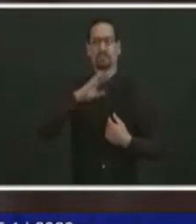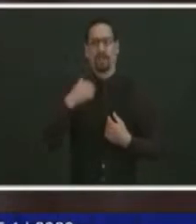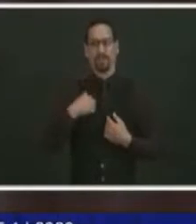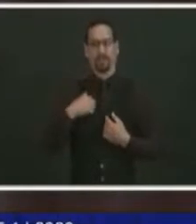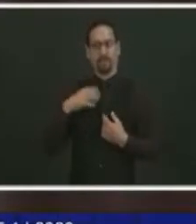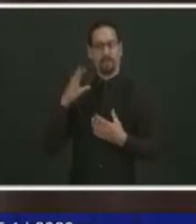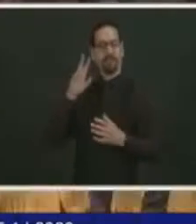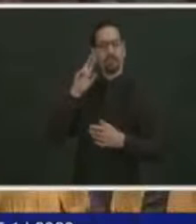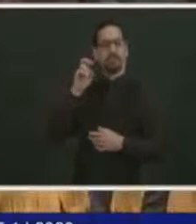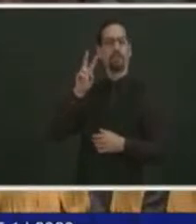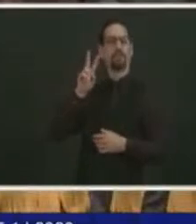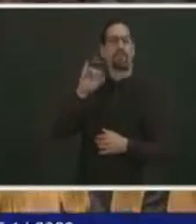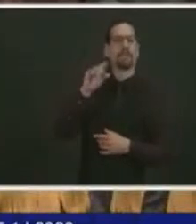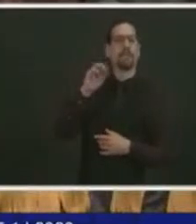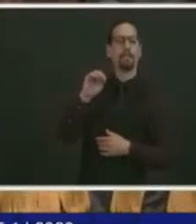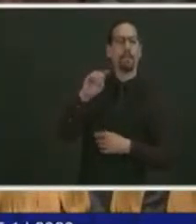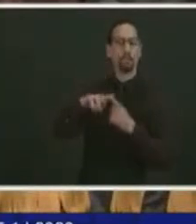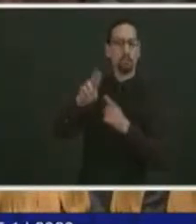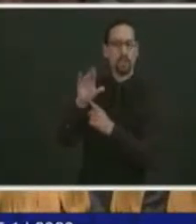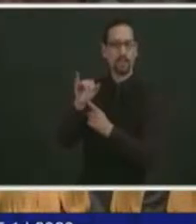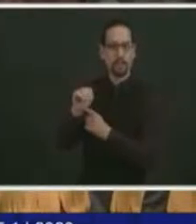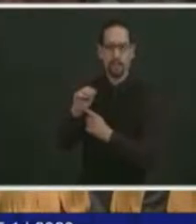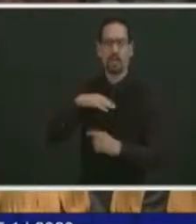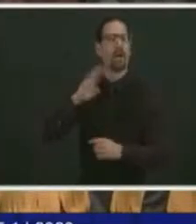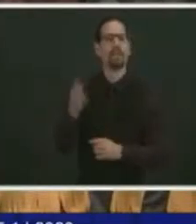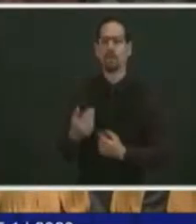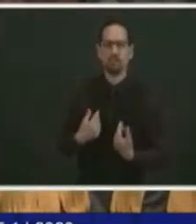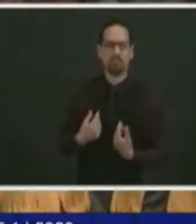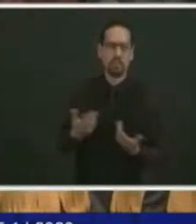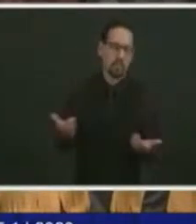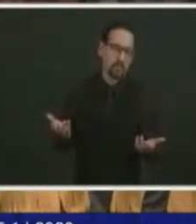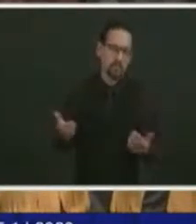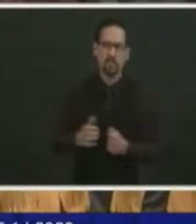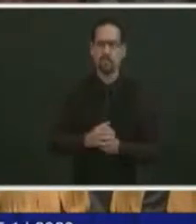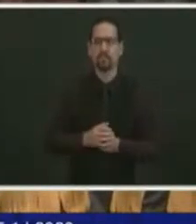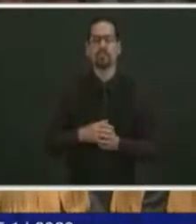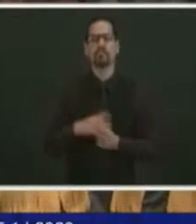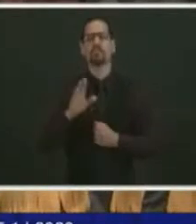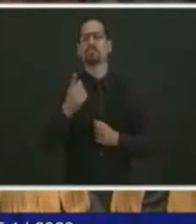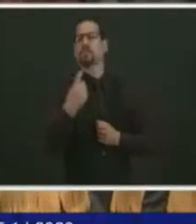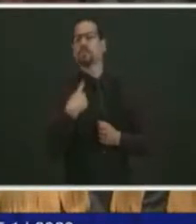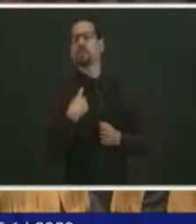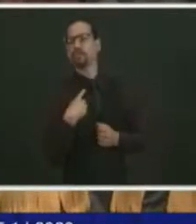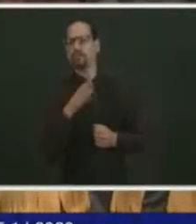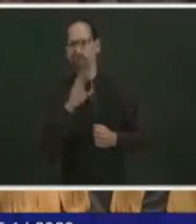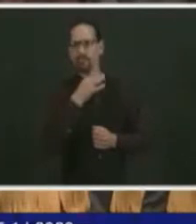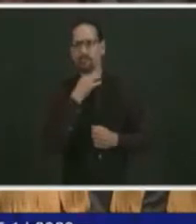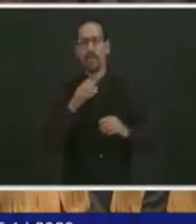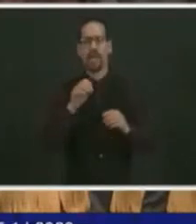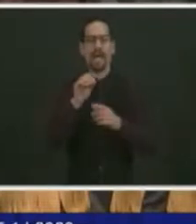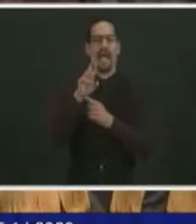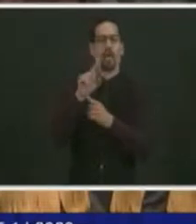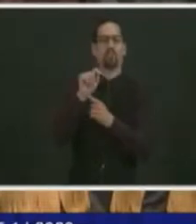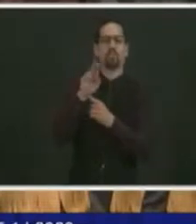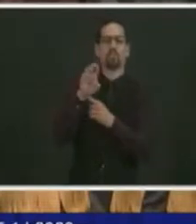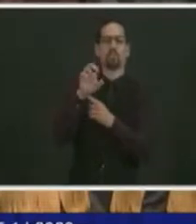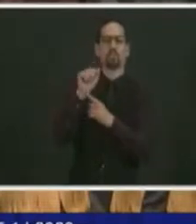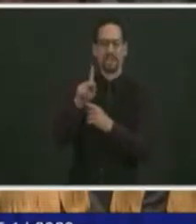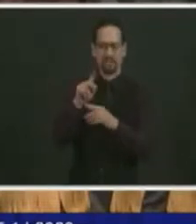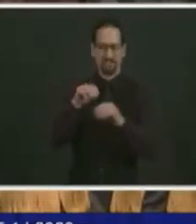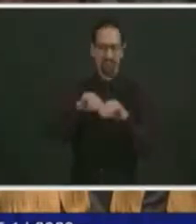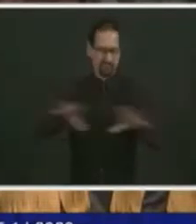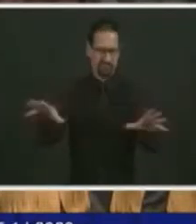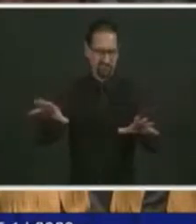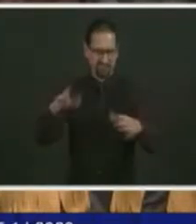Just touch on how people listening now, the outbreaks in Providence, Central Falls, isn't that perhaps more just